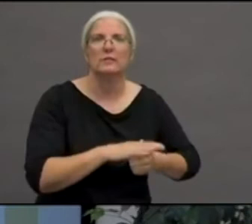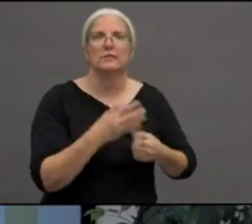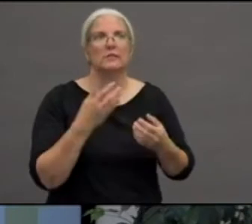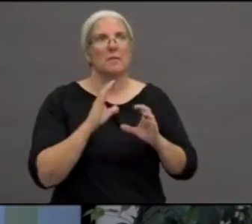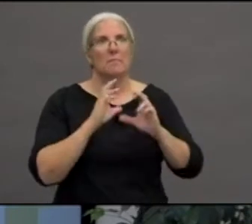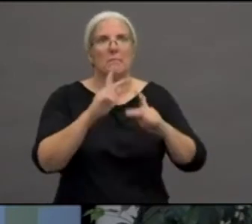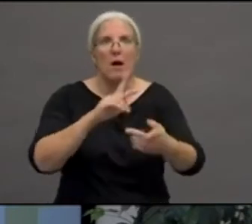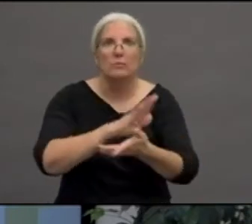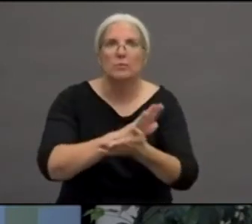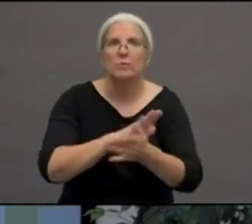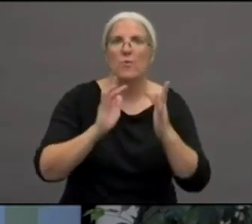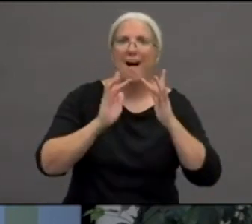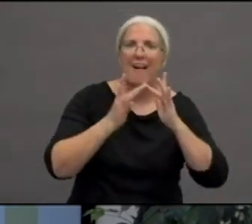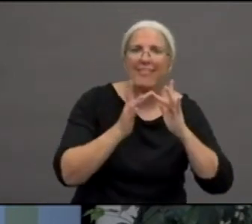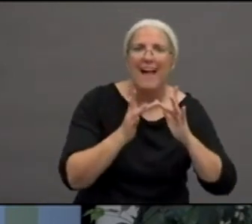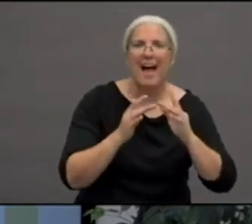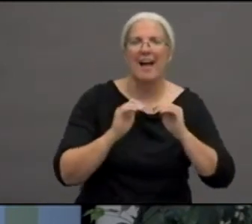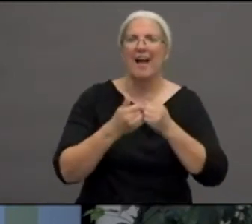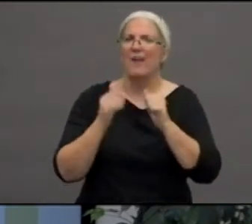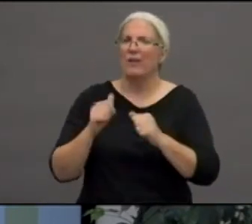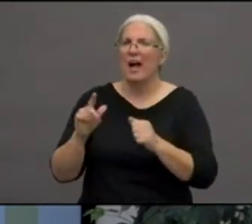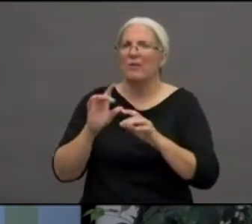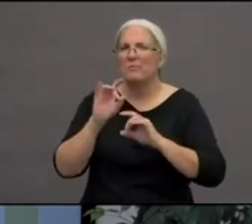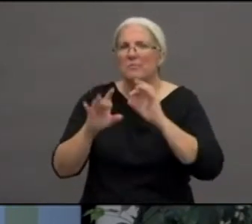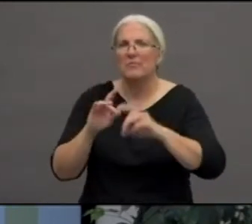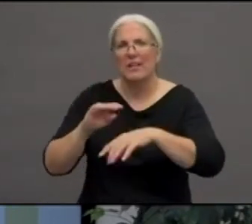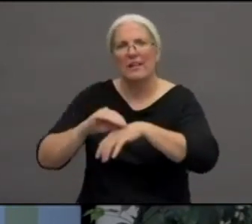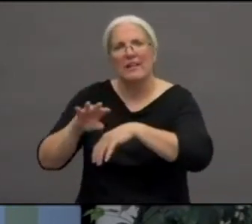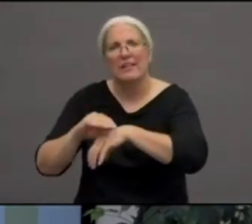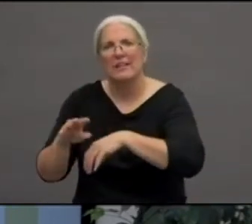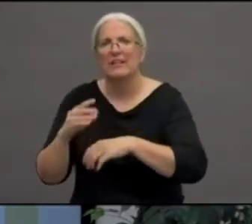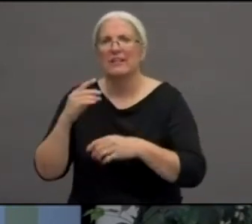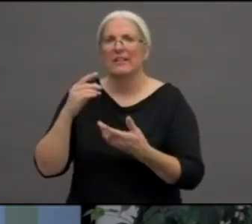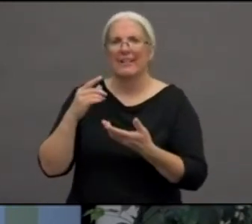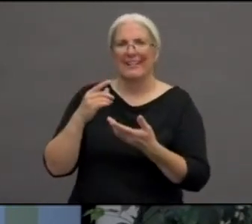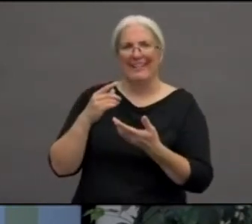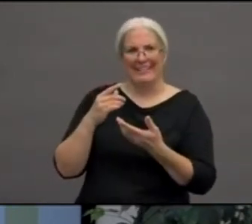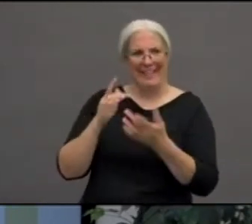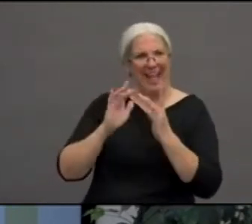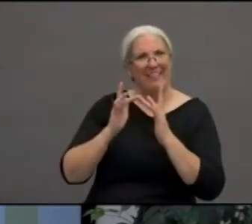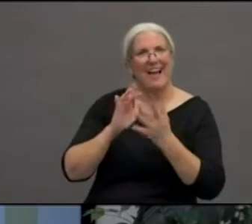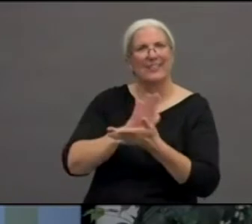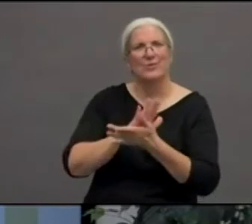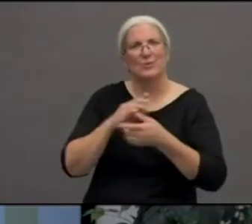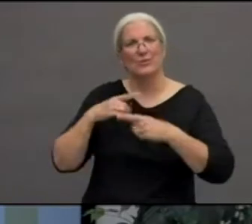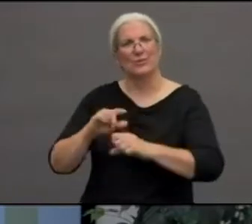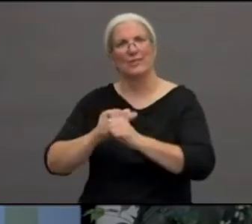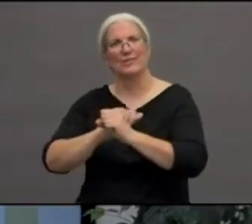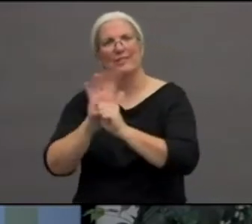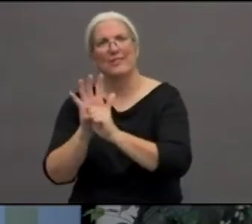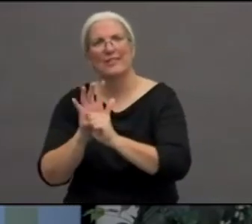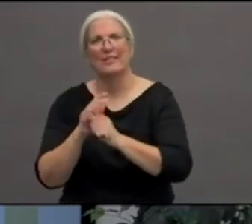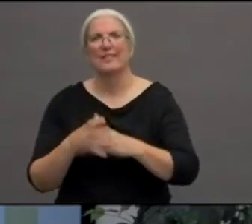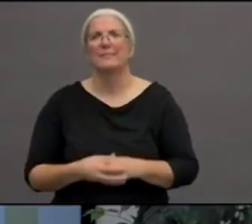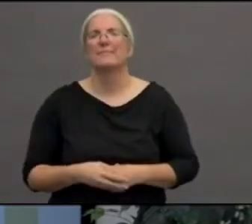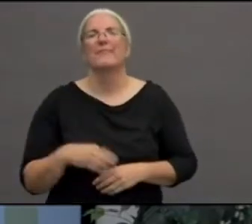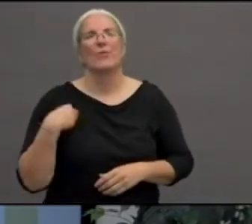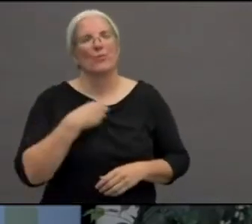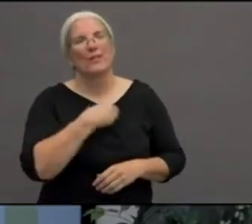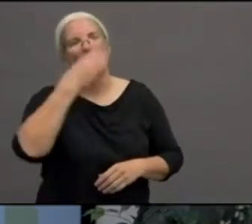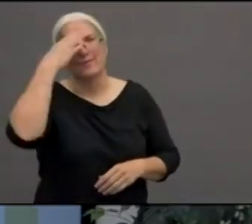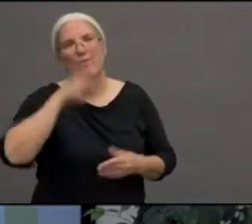to managing online studies during the COVID-19 pandemic? Well, we know that school will be resuming and it will